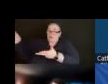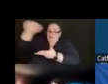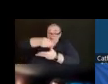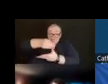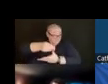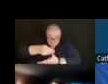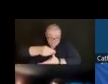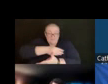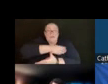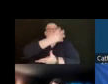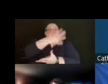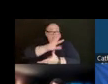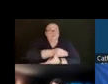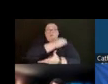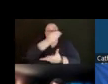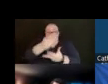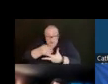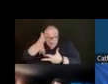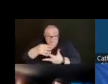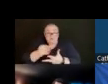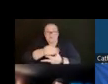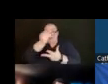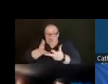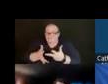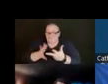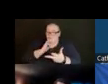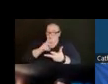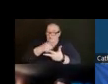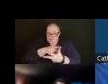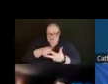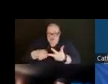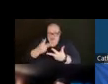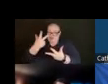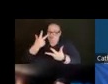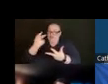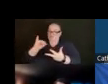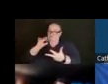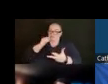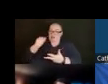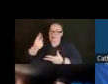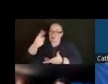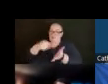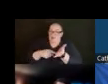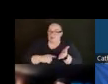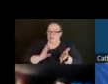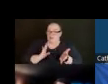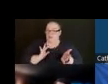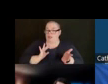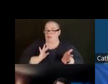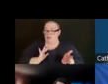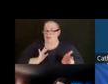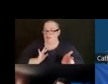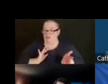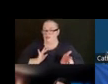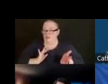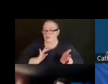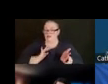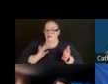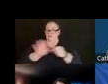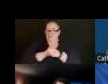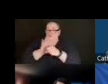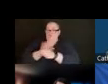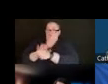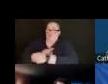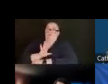All right, now the last thing, one more thing about Social Security and Mass Health